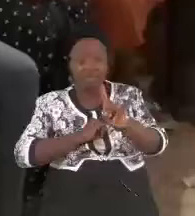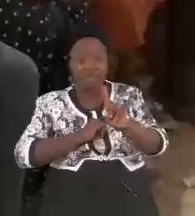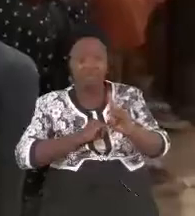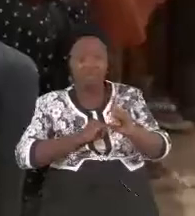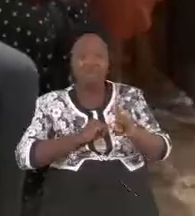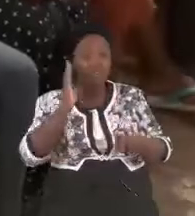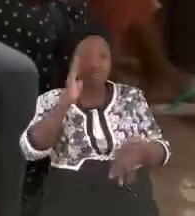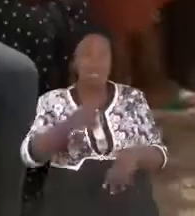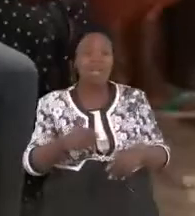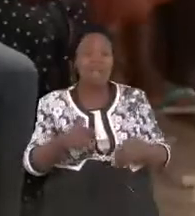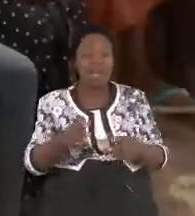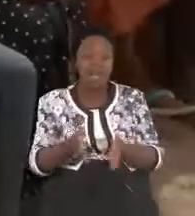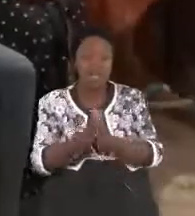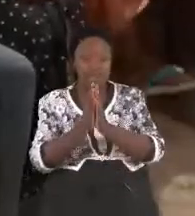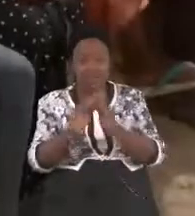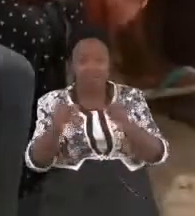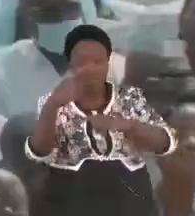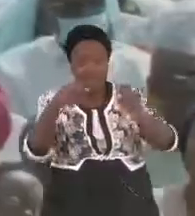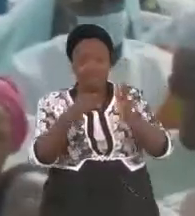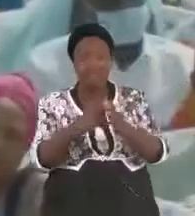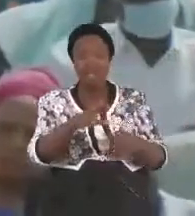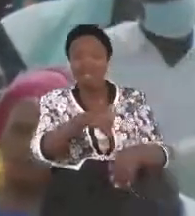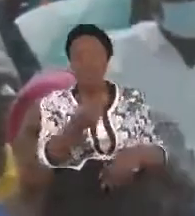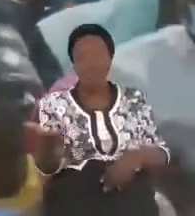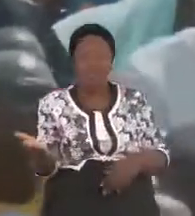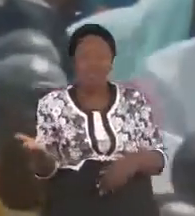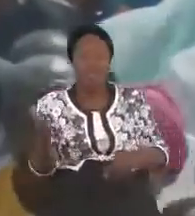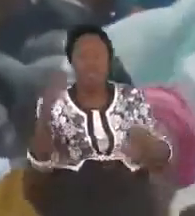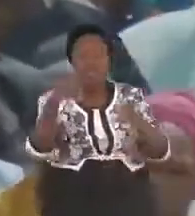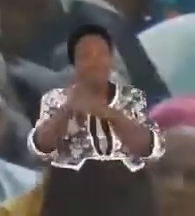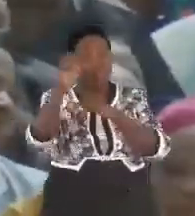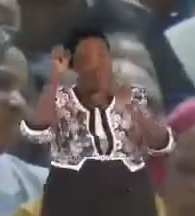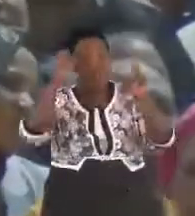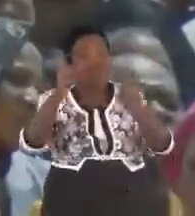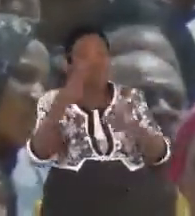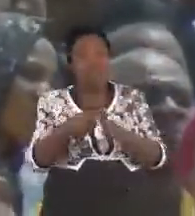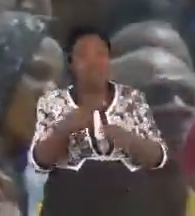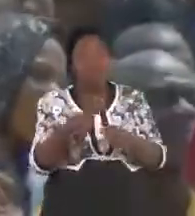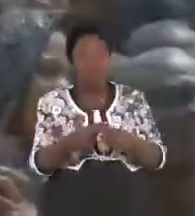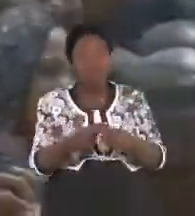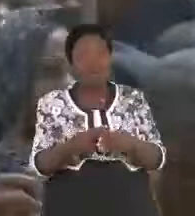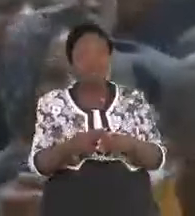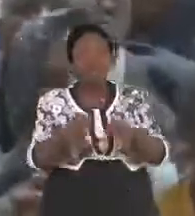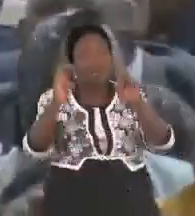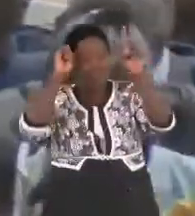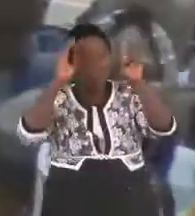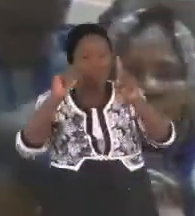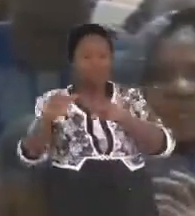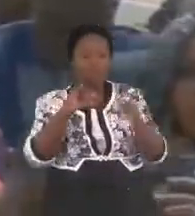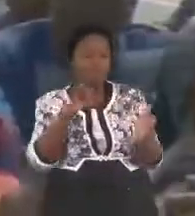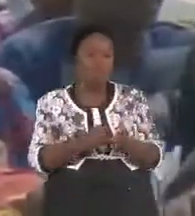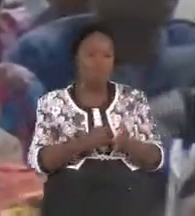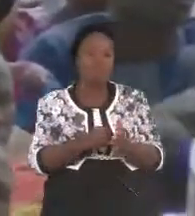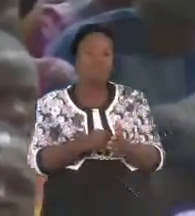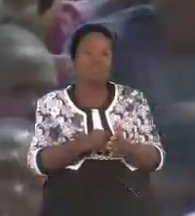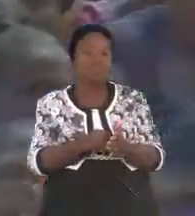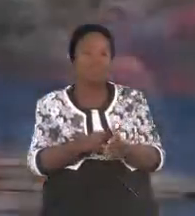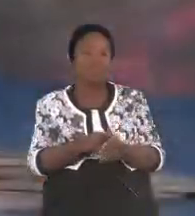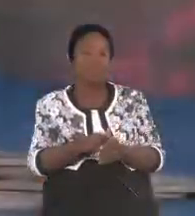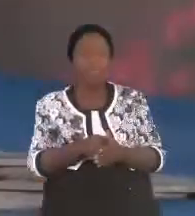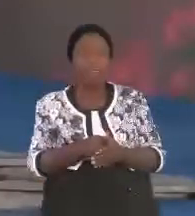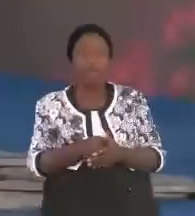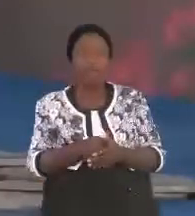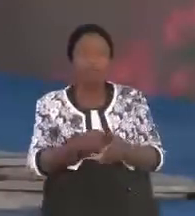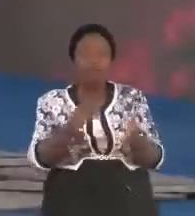ask anything in his name, he will do it. That is a decree